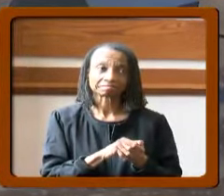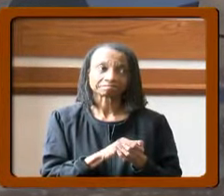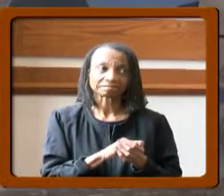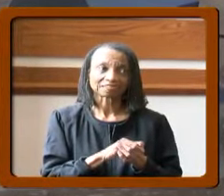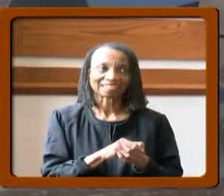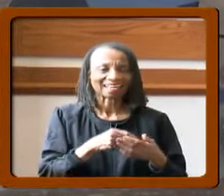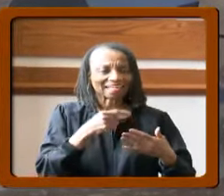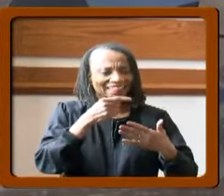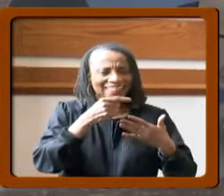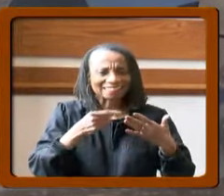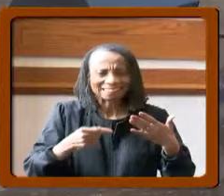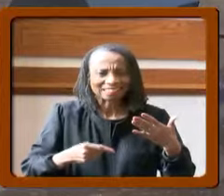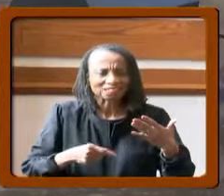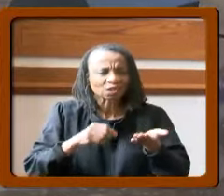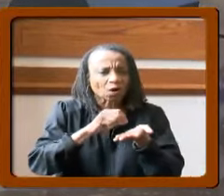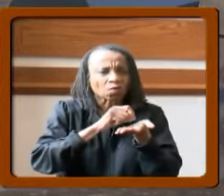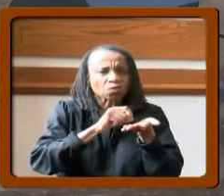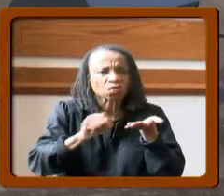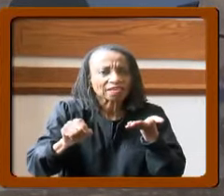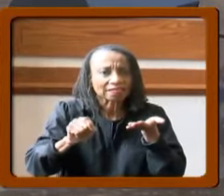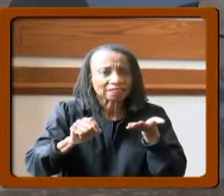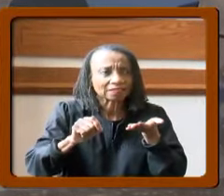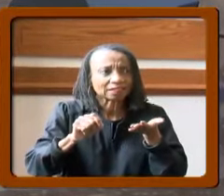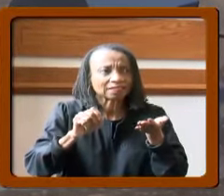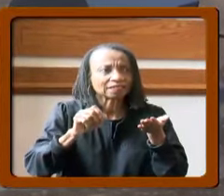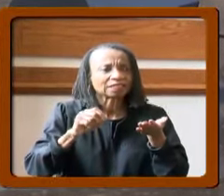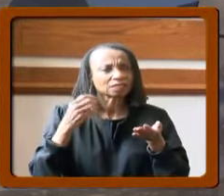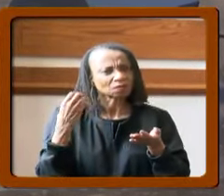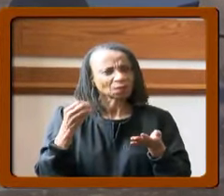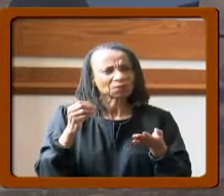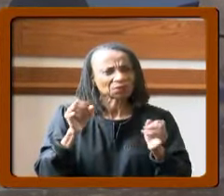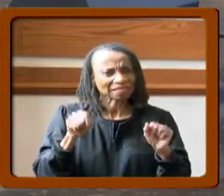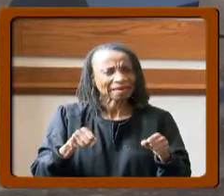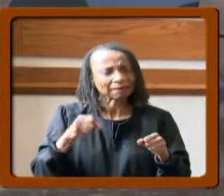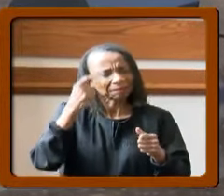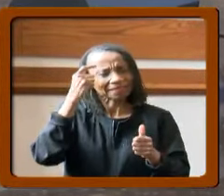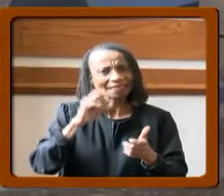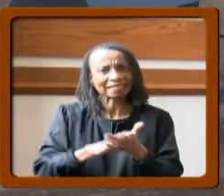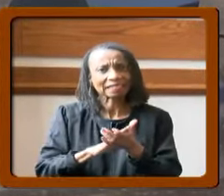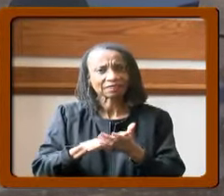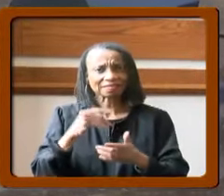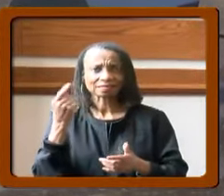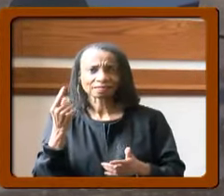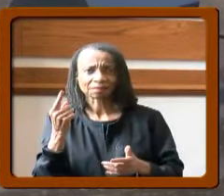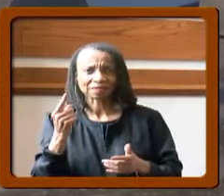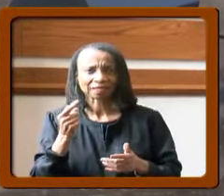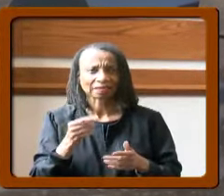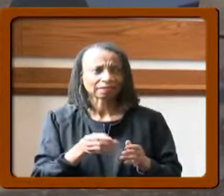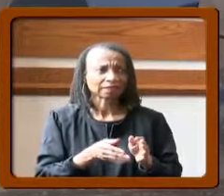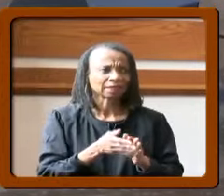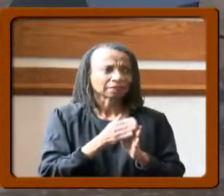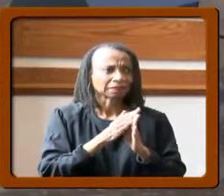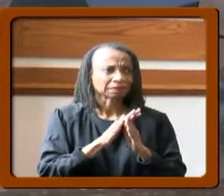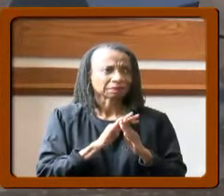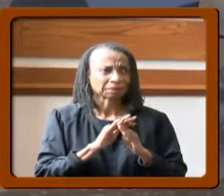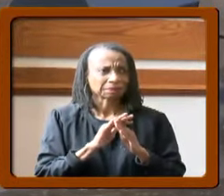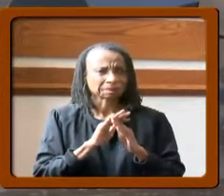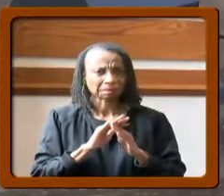These things are written not so you can believe in some mere mortal piece of protoplasm